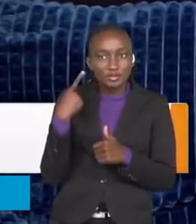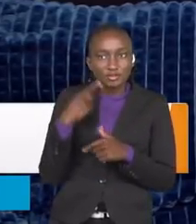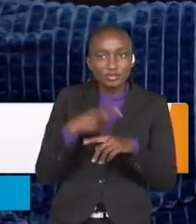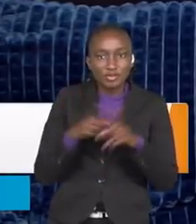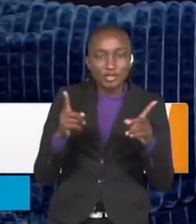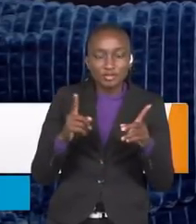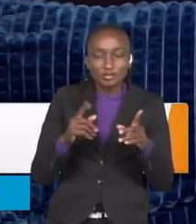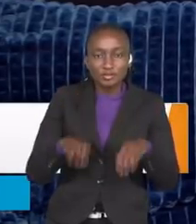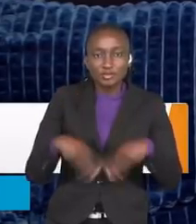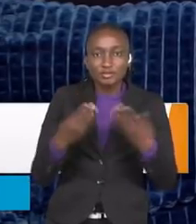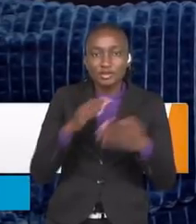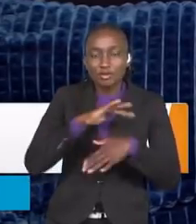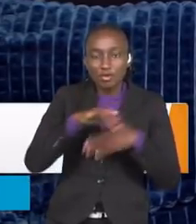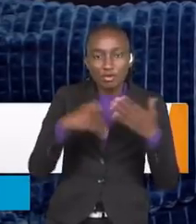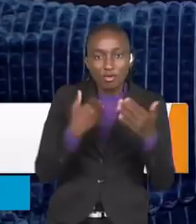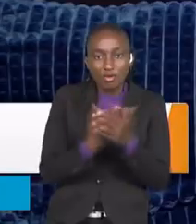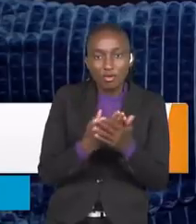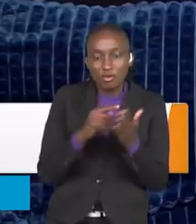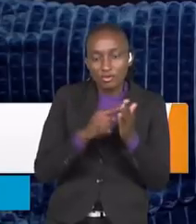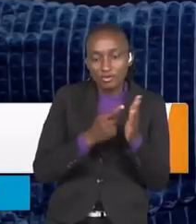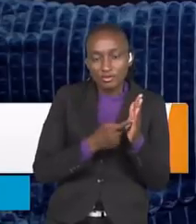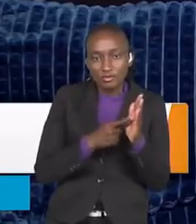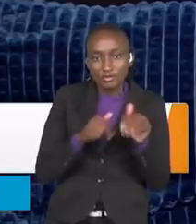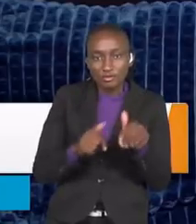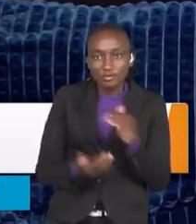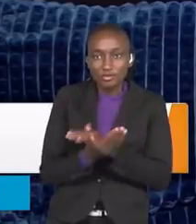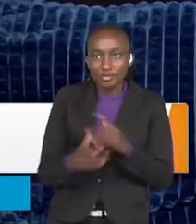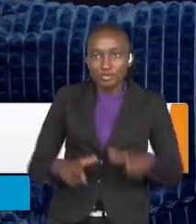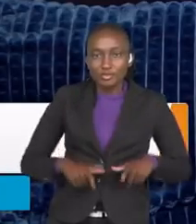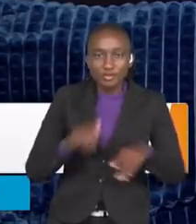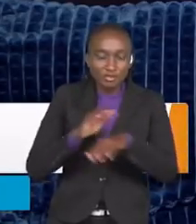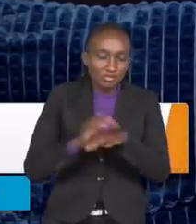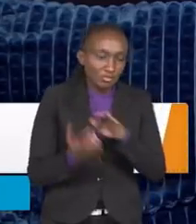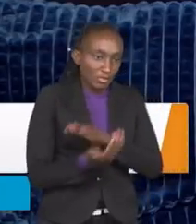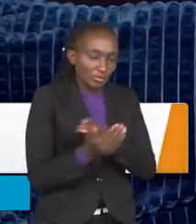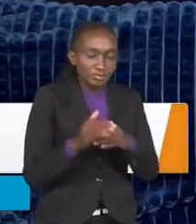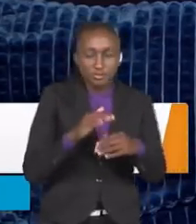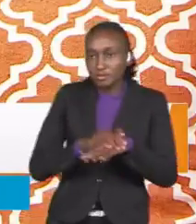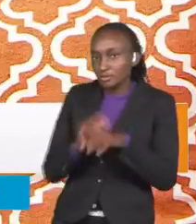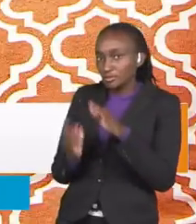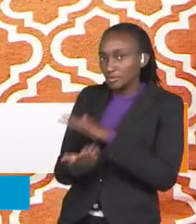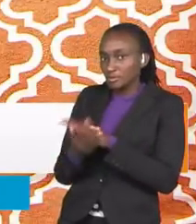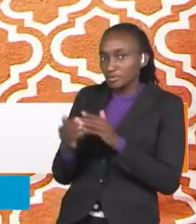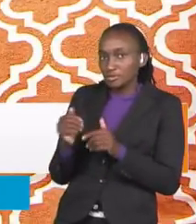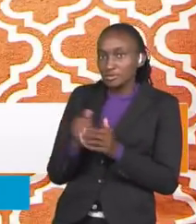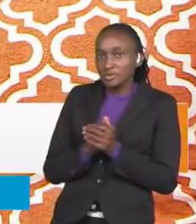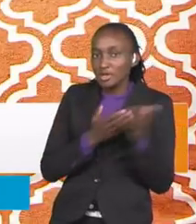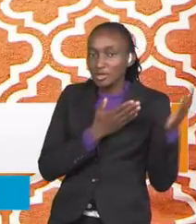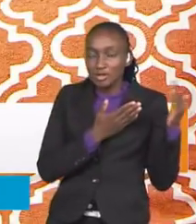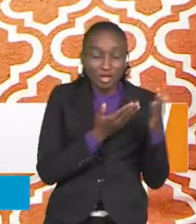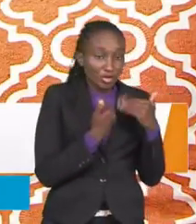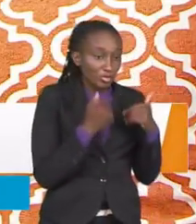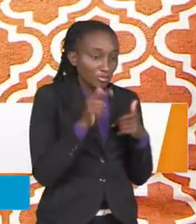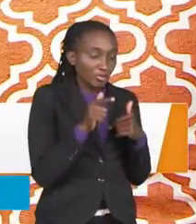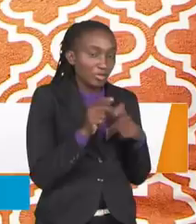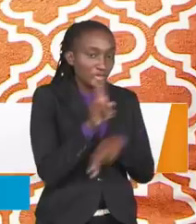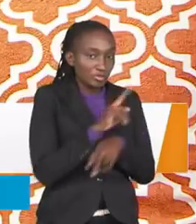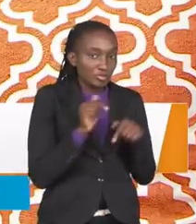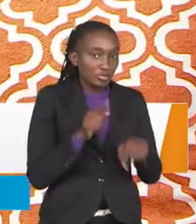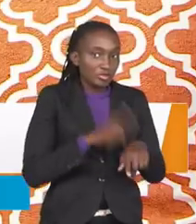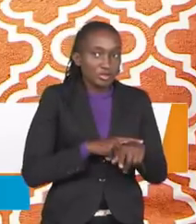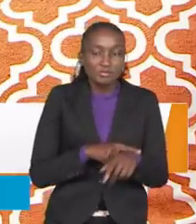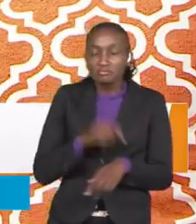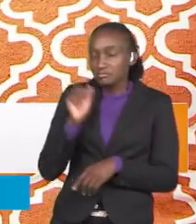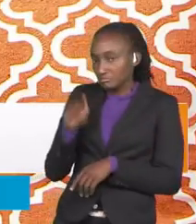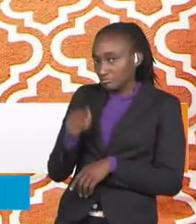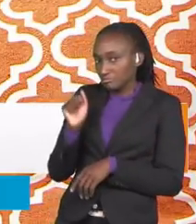giving us all the conversation right here at Morning Live. Good morning. Good morning. You good? I'm very I hope you're used to this time. Yes. You